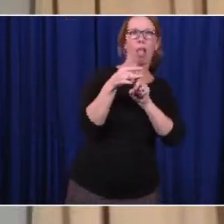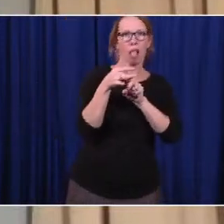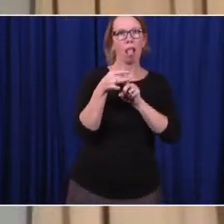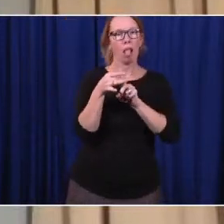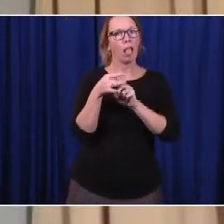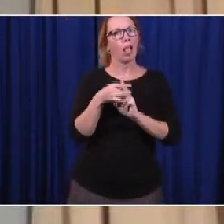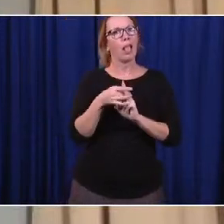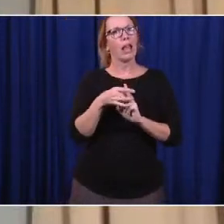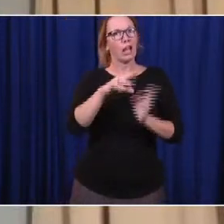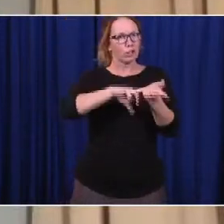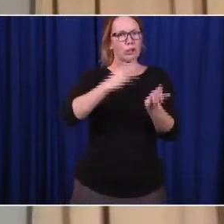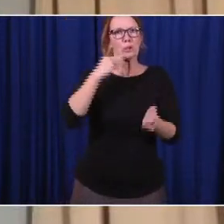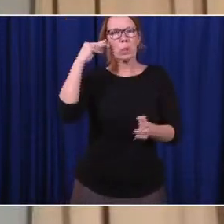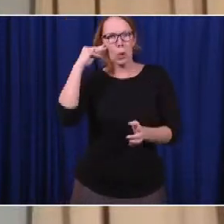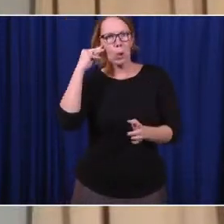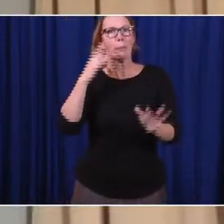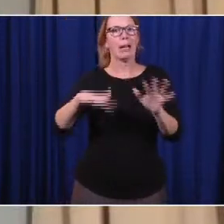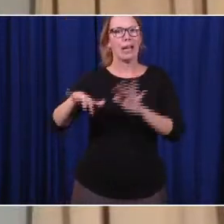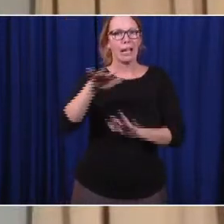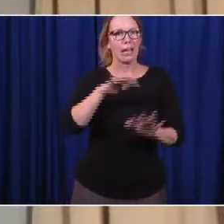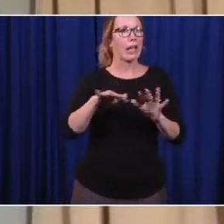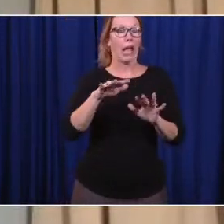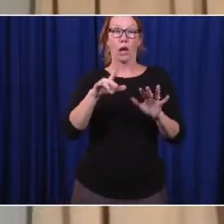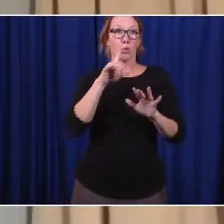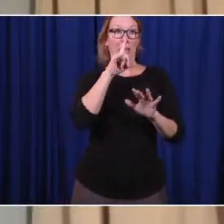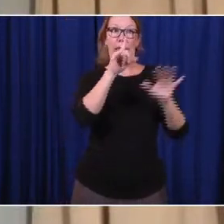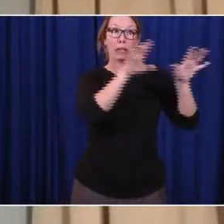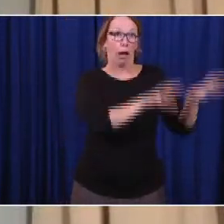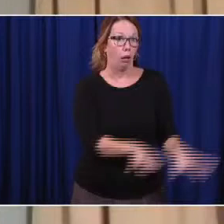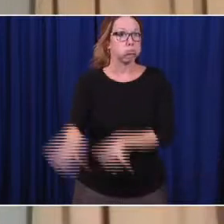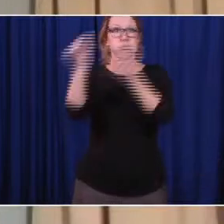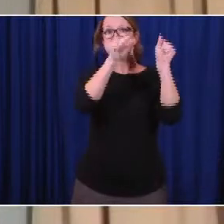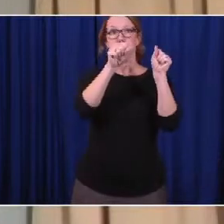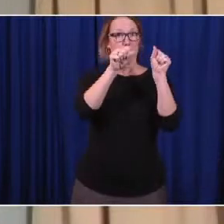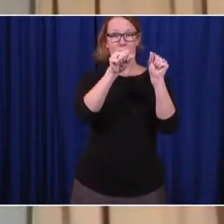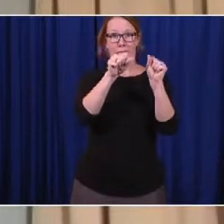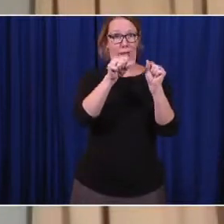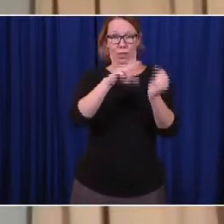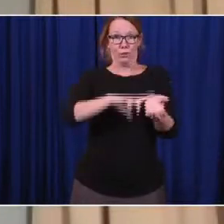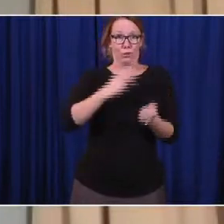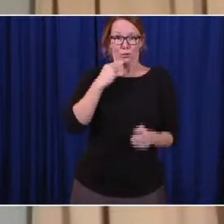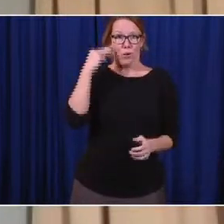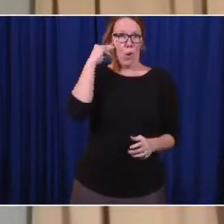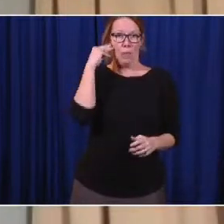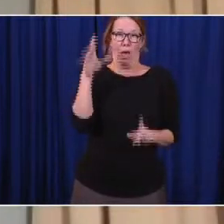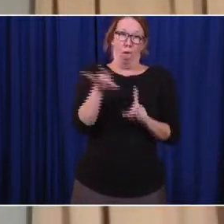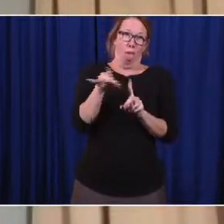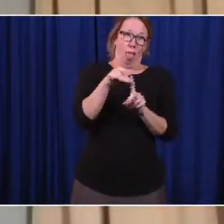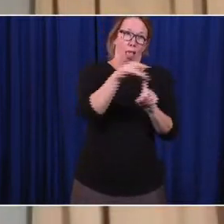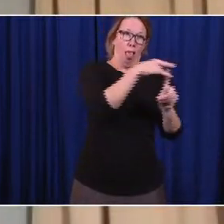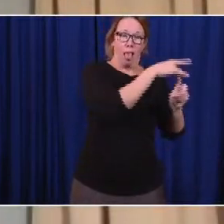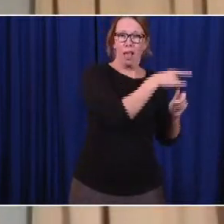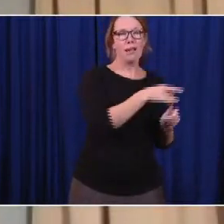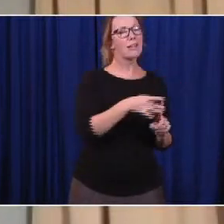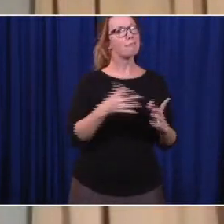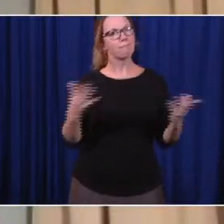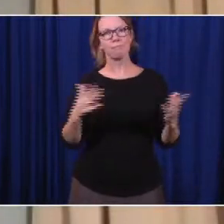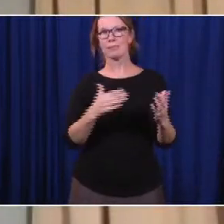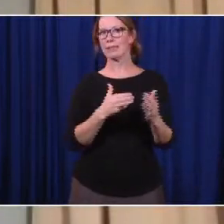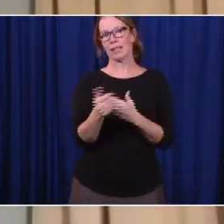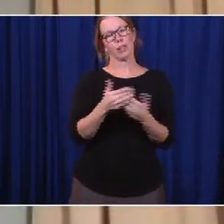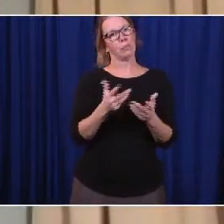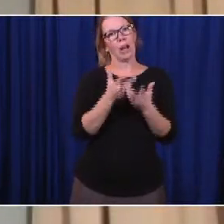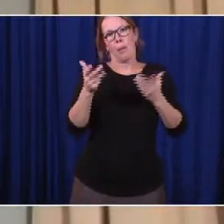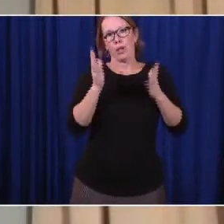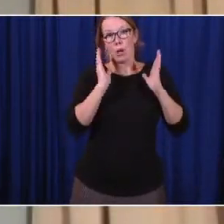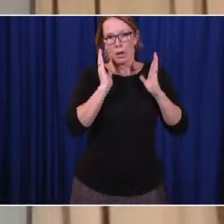these other nursing care facilities and taking over. No matter how much preparation you